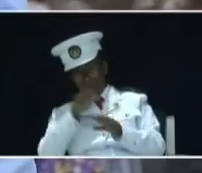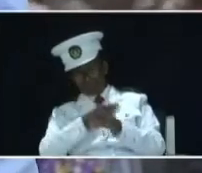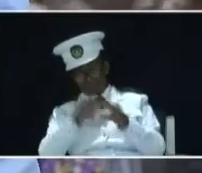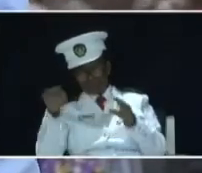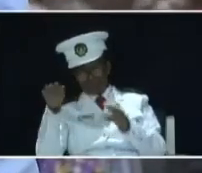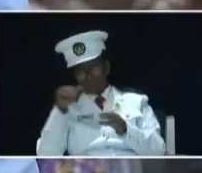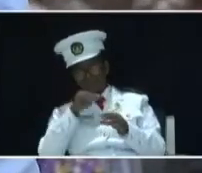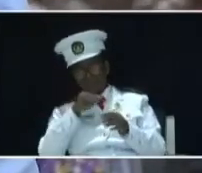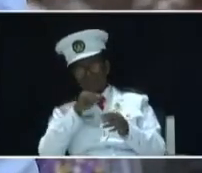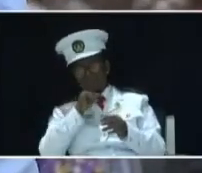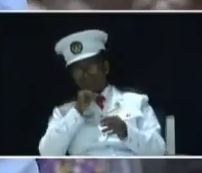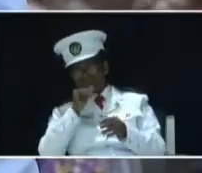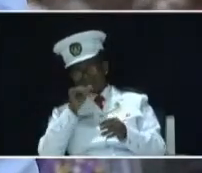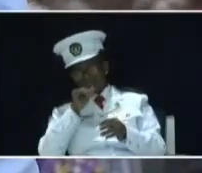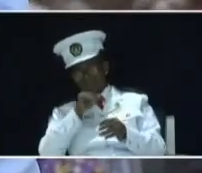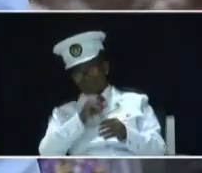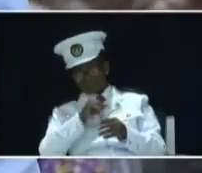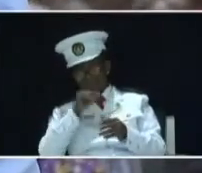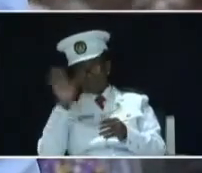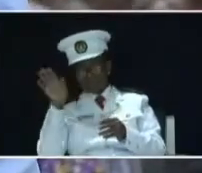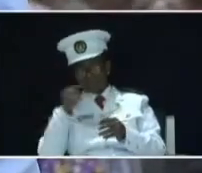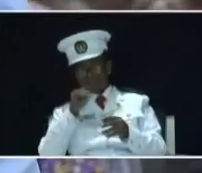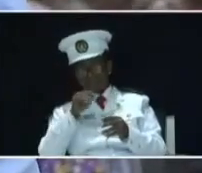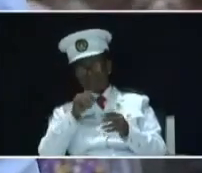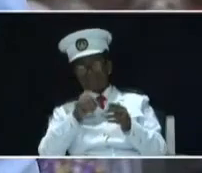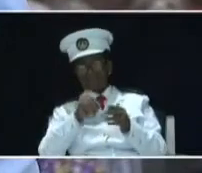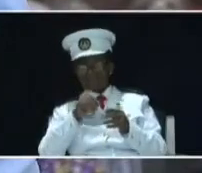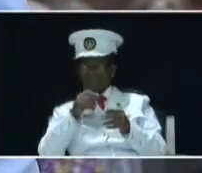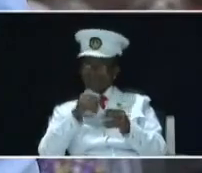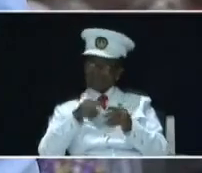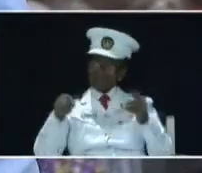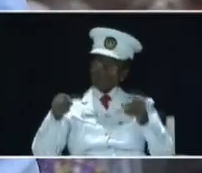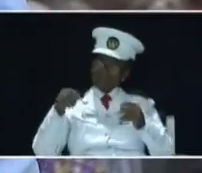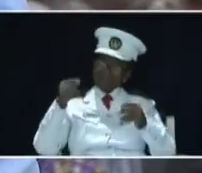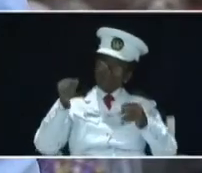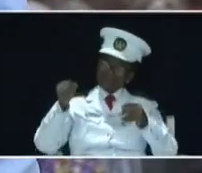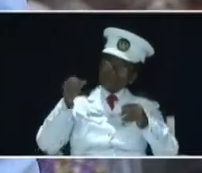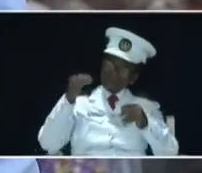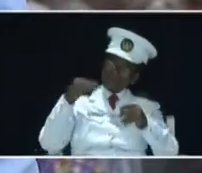The owner of the business, when at the end of the day they are talking about